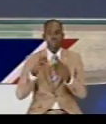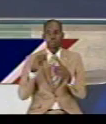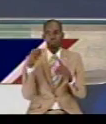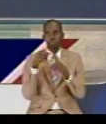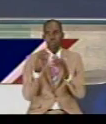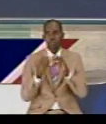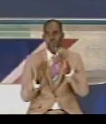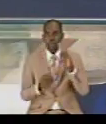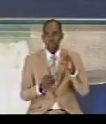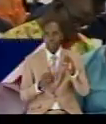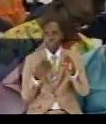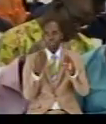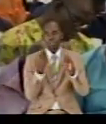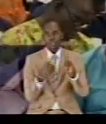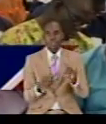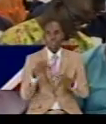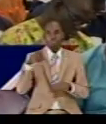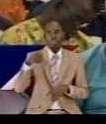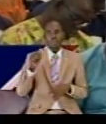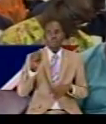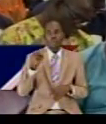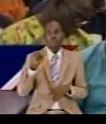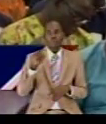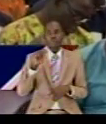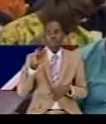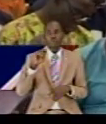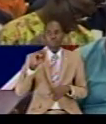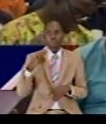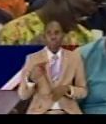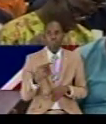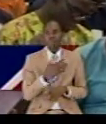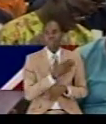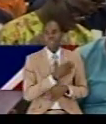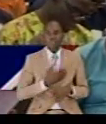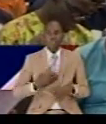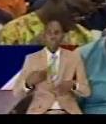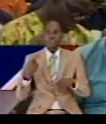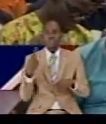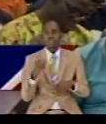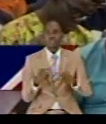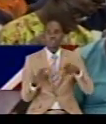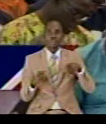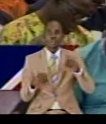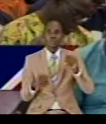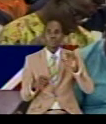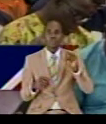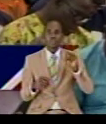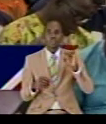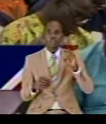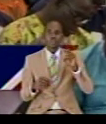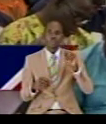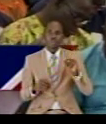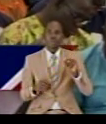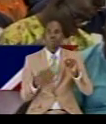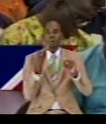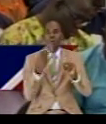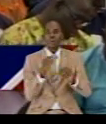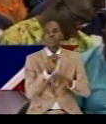the panting and the passion of a thirsty soul. We're coming back to